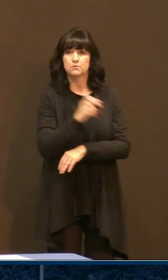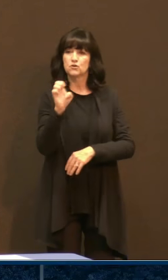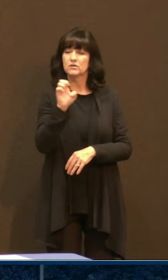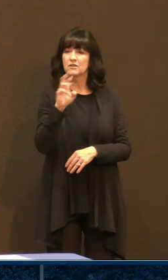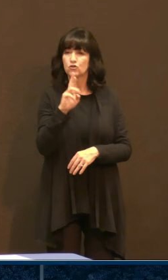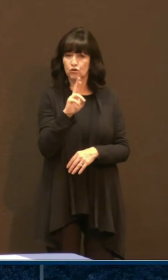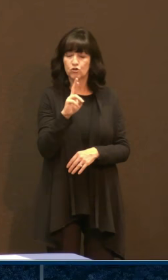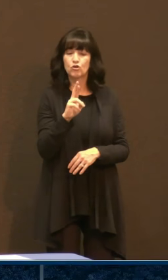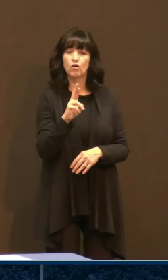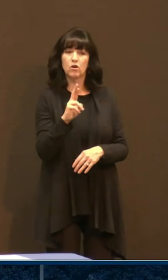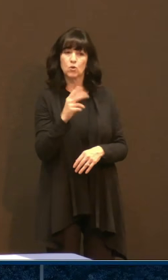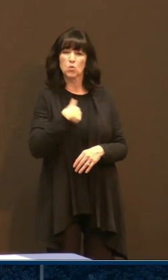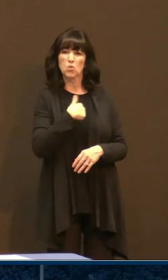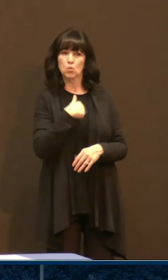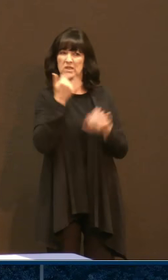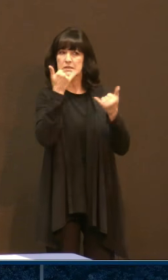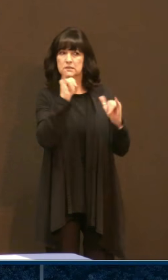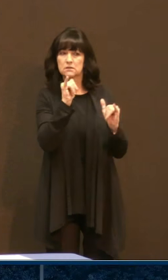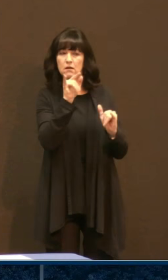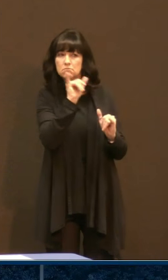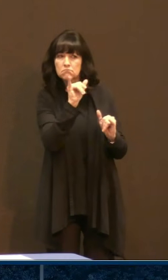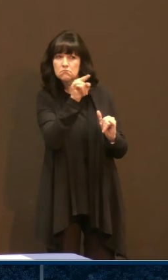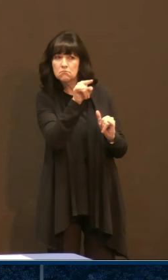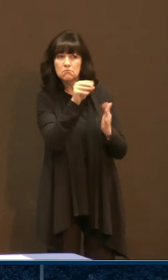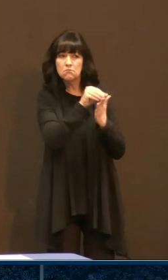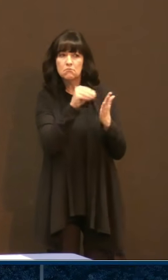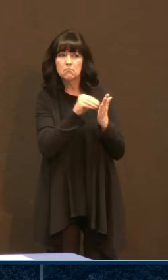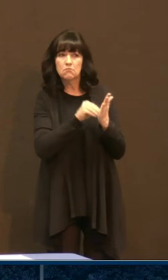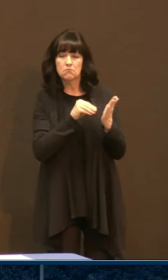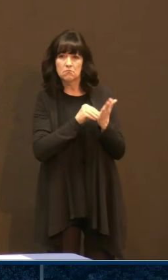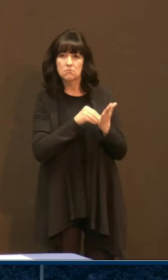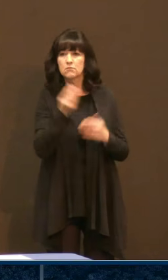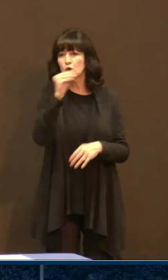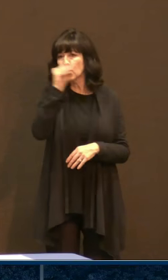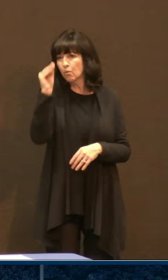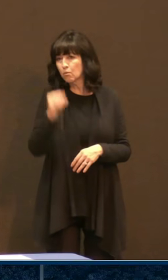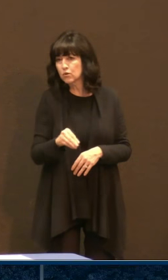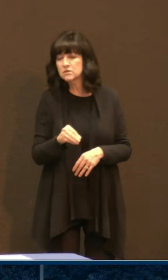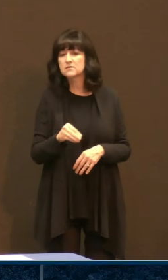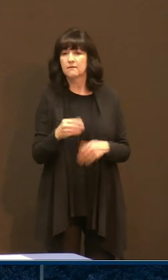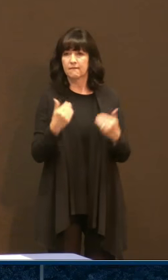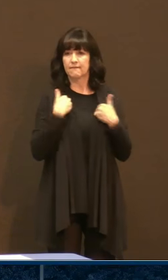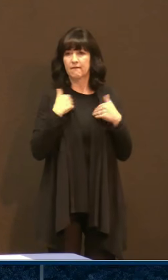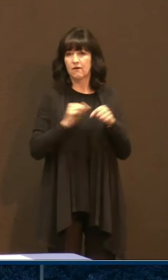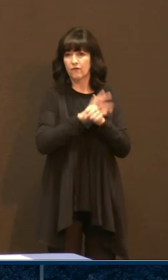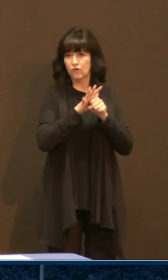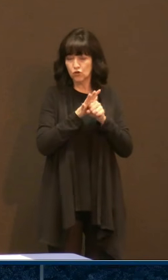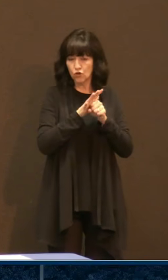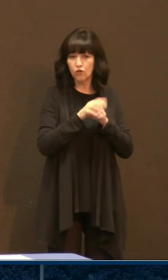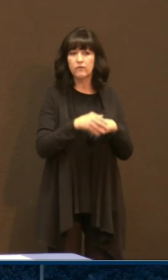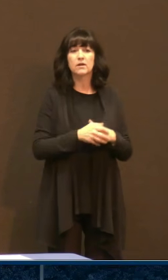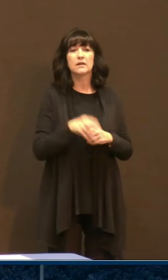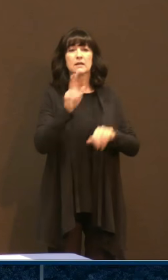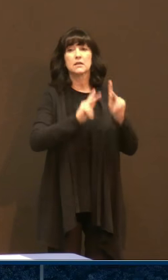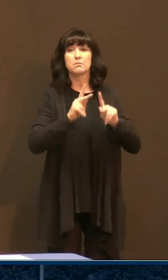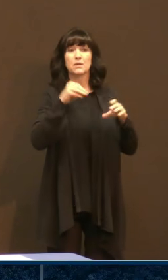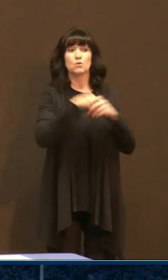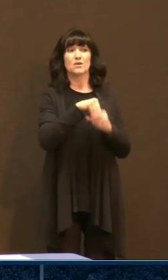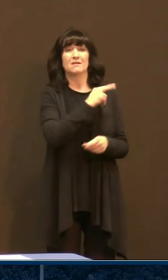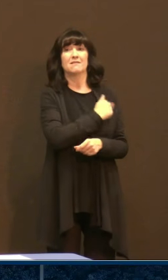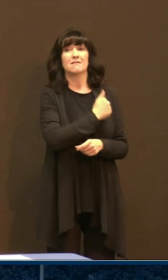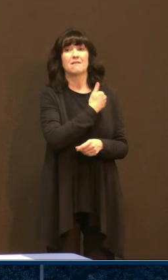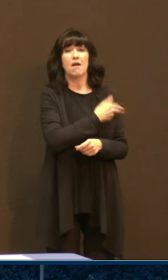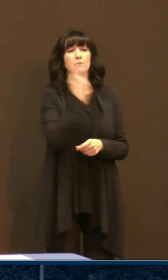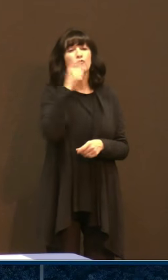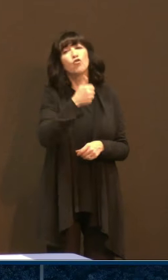course, cases we've talked about, percent positives, we've talked about hospitalizations are key, but also, as the governor mentioned as